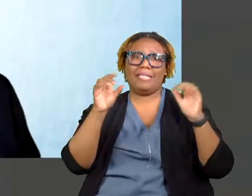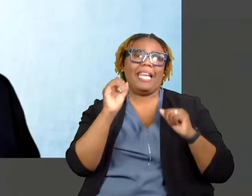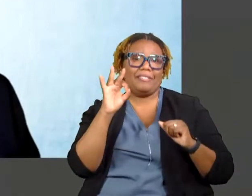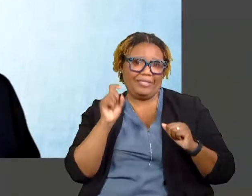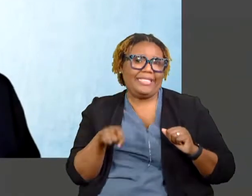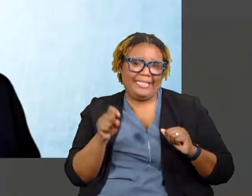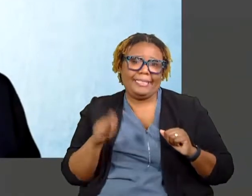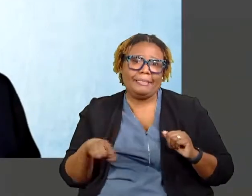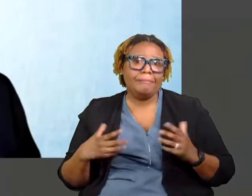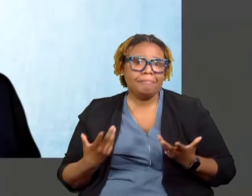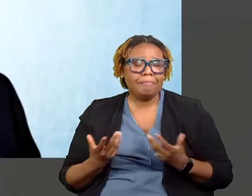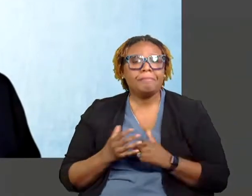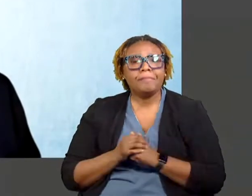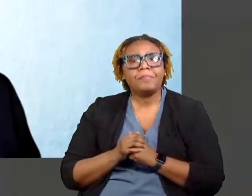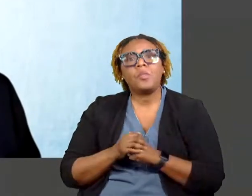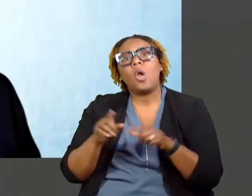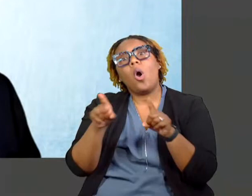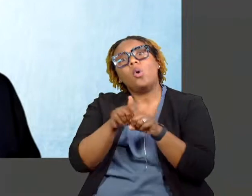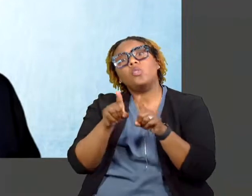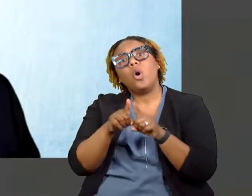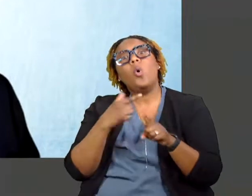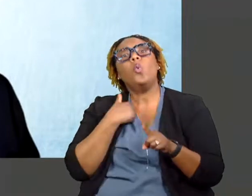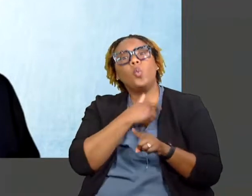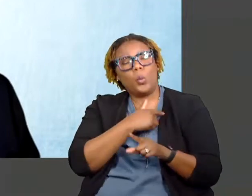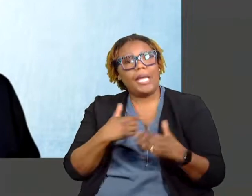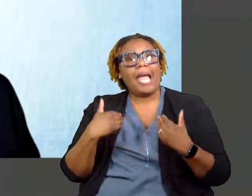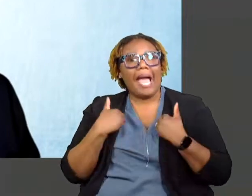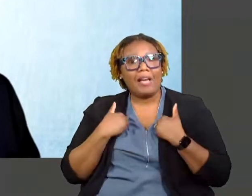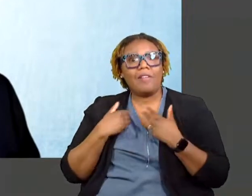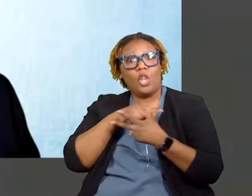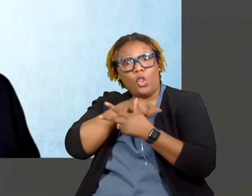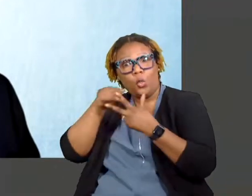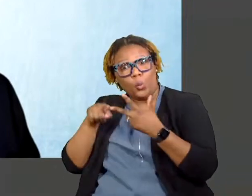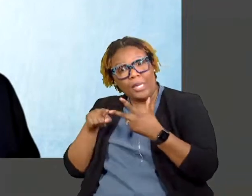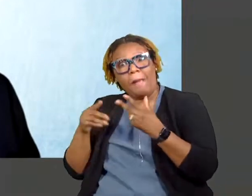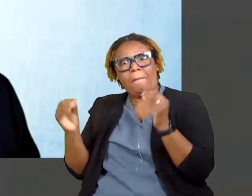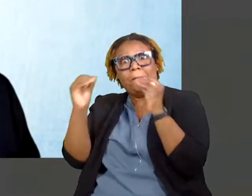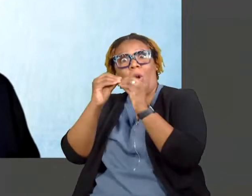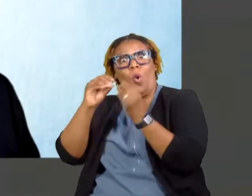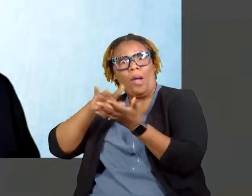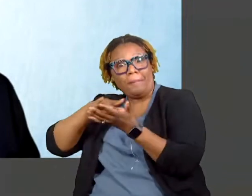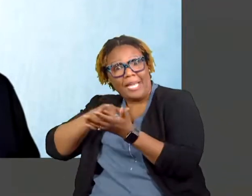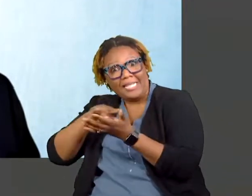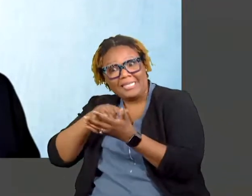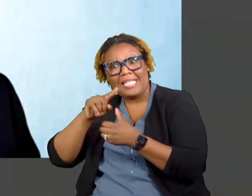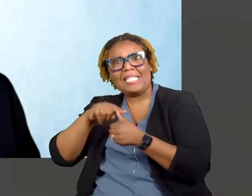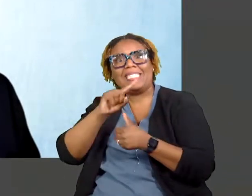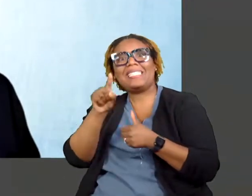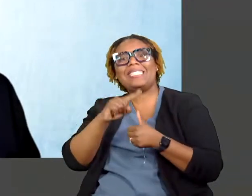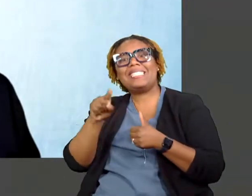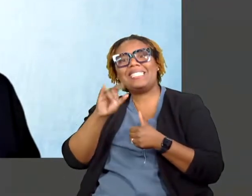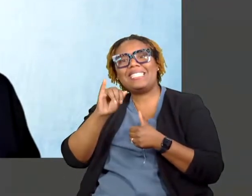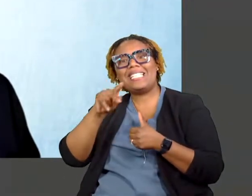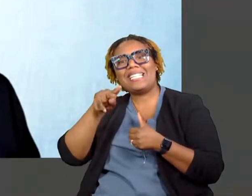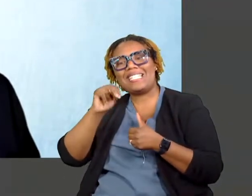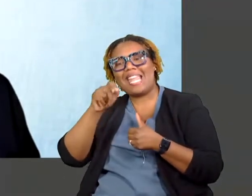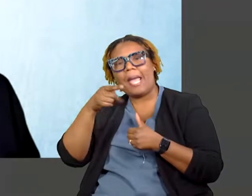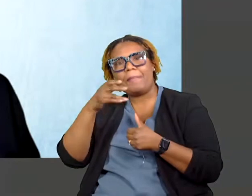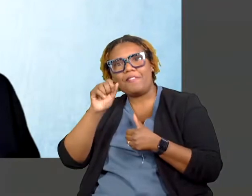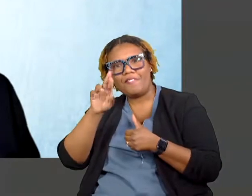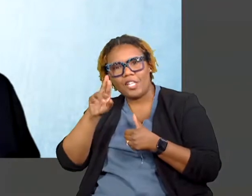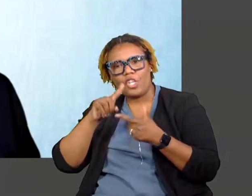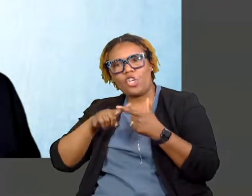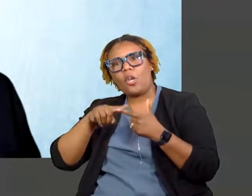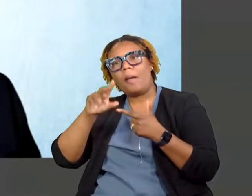them. We also have supplies of 3 other antivirals for influenza. That's zanamivir, ramivir, and